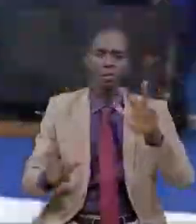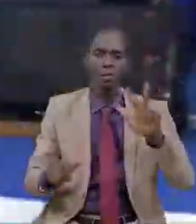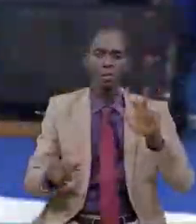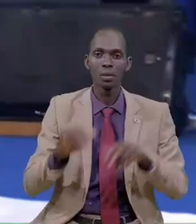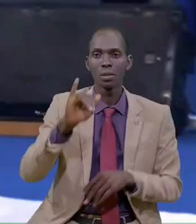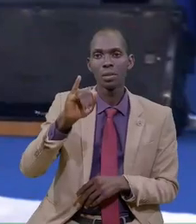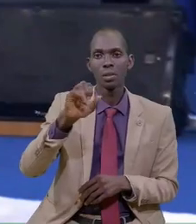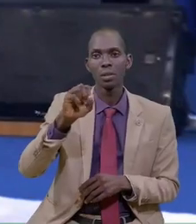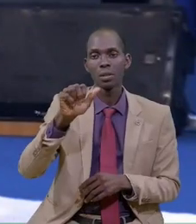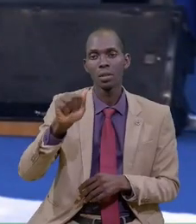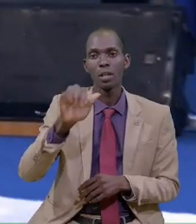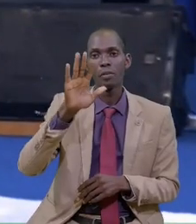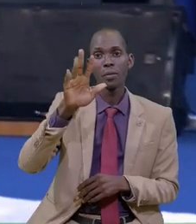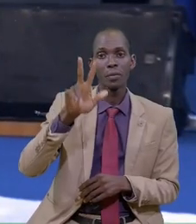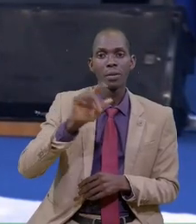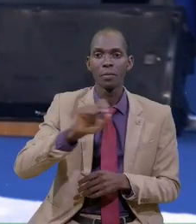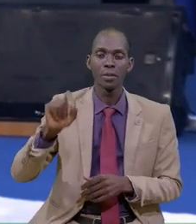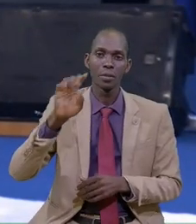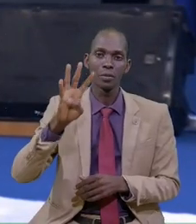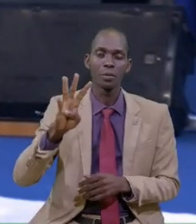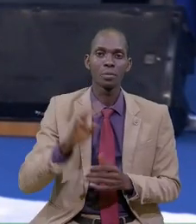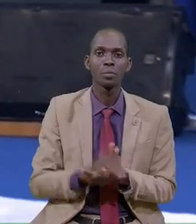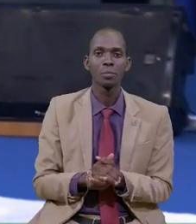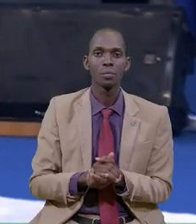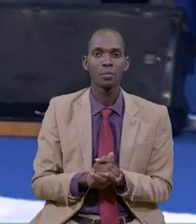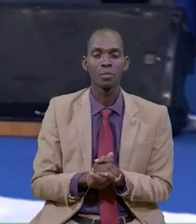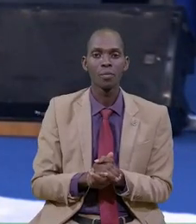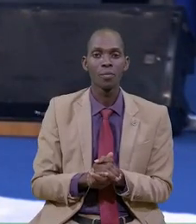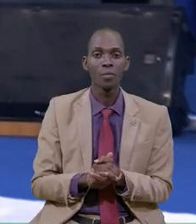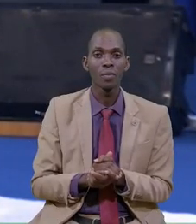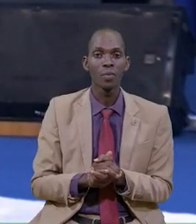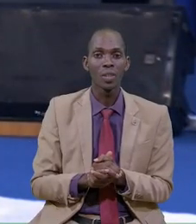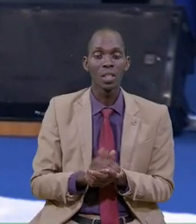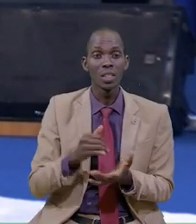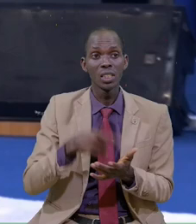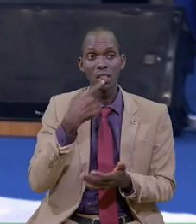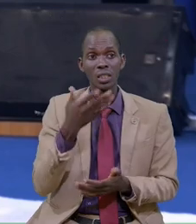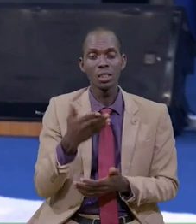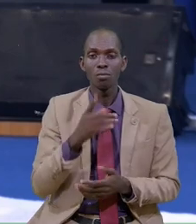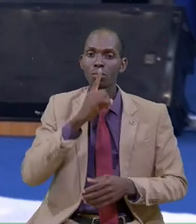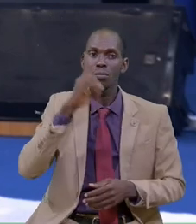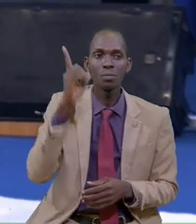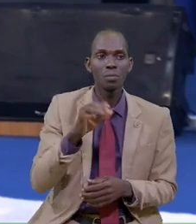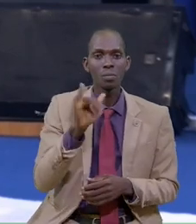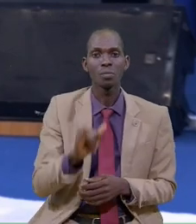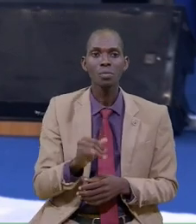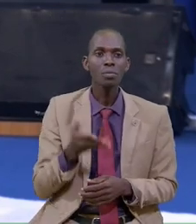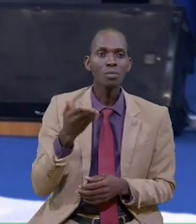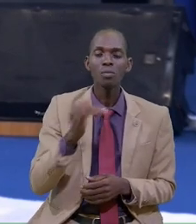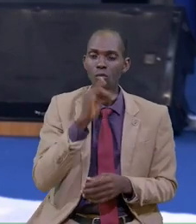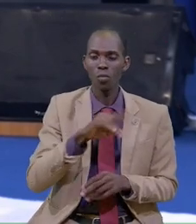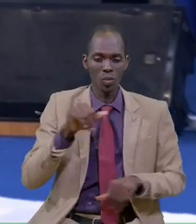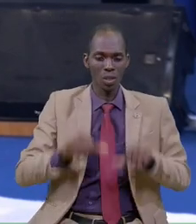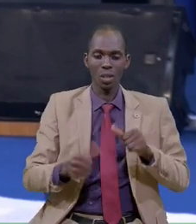reading here from verse 4. It says, surely, there's no doubt here tonight,